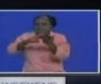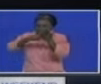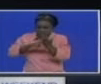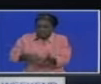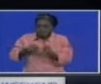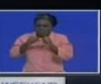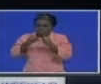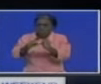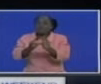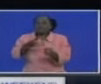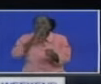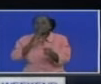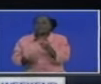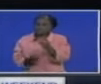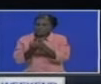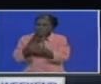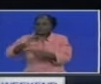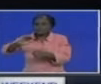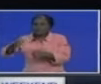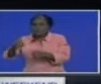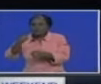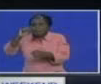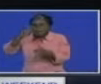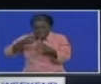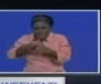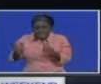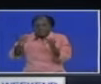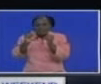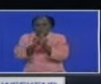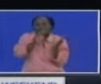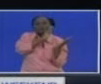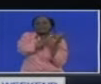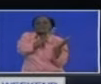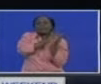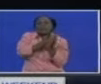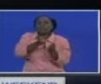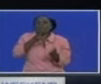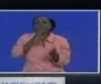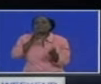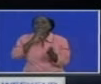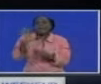water development in cities and towns has to start with conservation of water catchment areas.